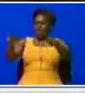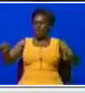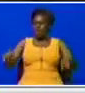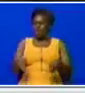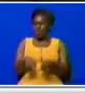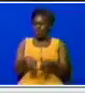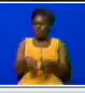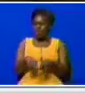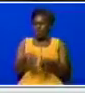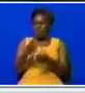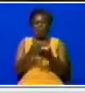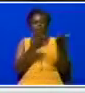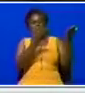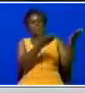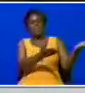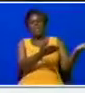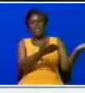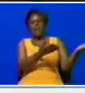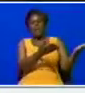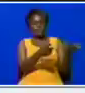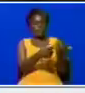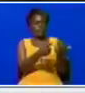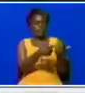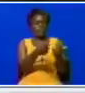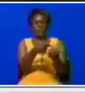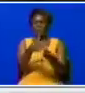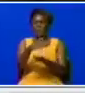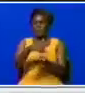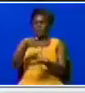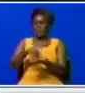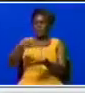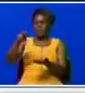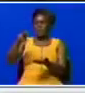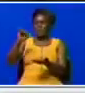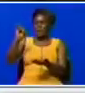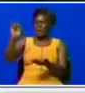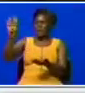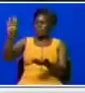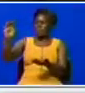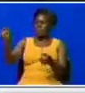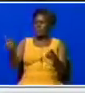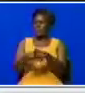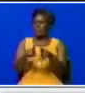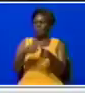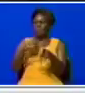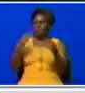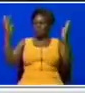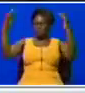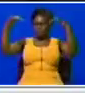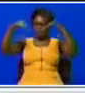rest of us were down there, the National Tallying Center, where the IEBC was also preparing to give a presser. They didn't